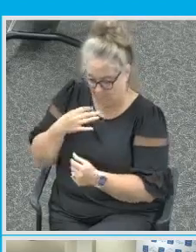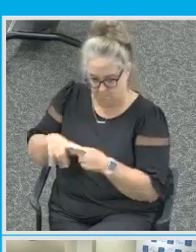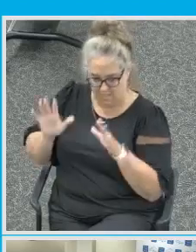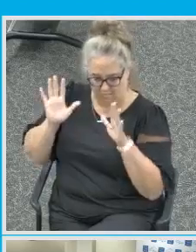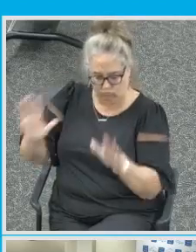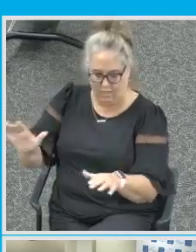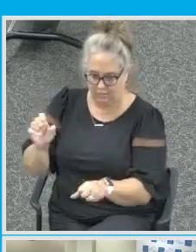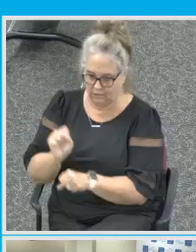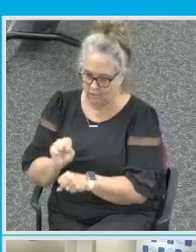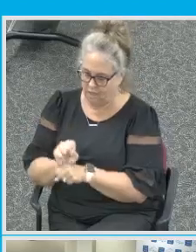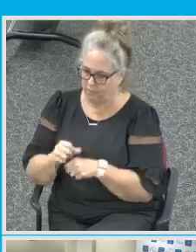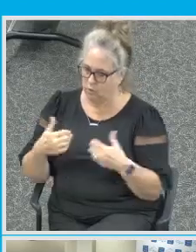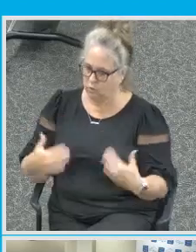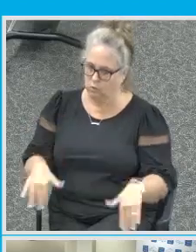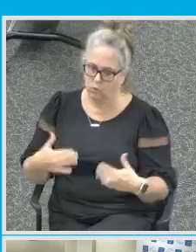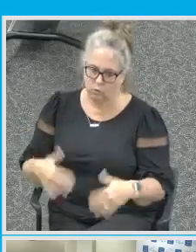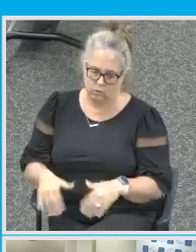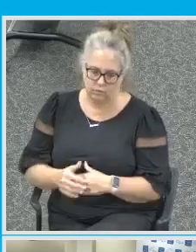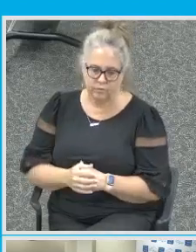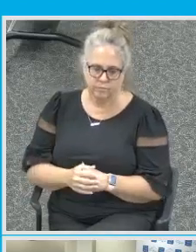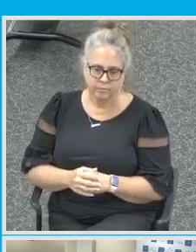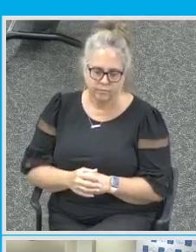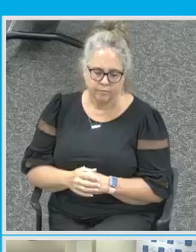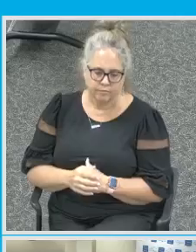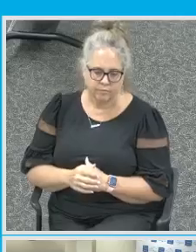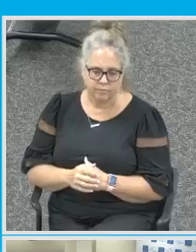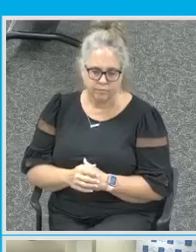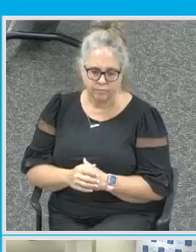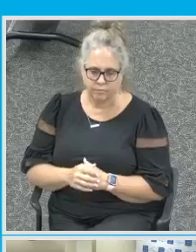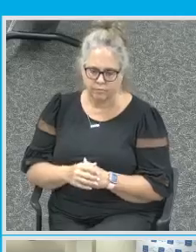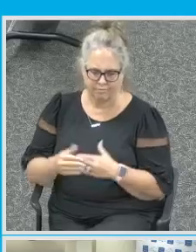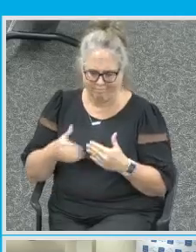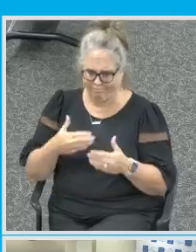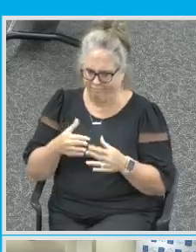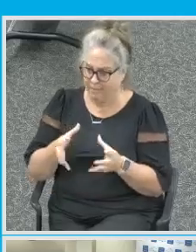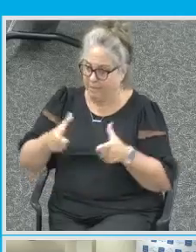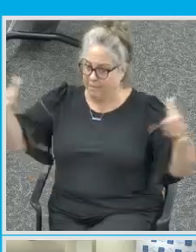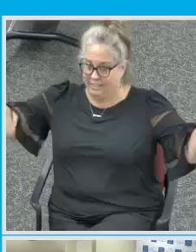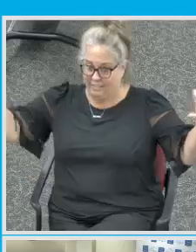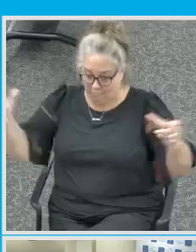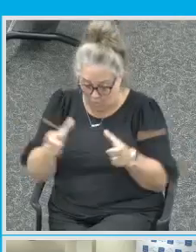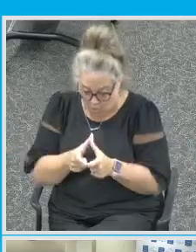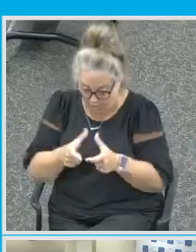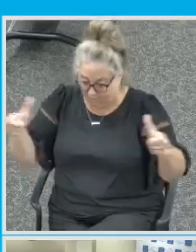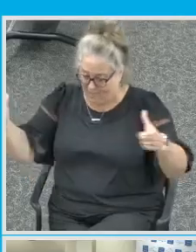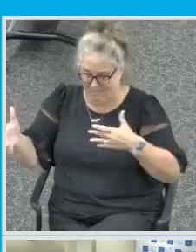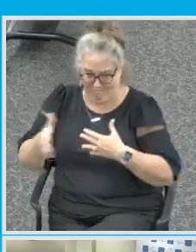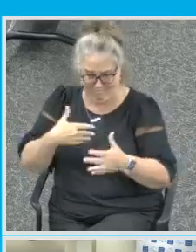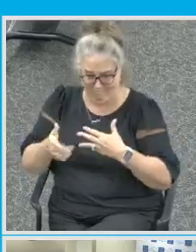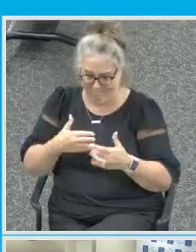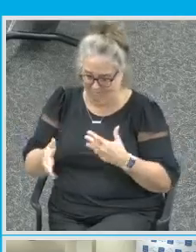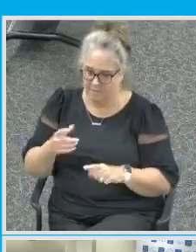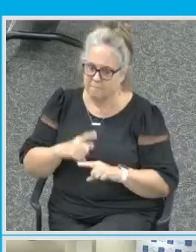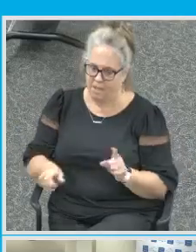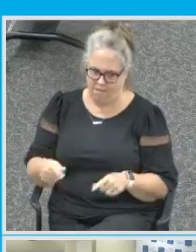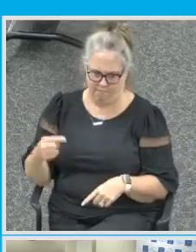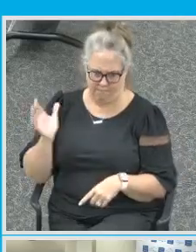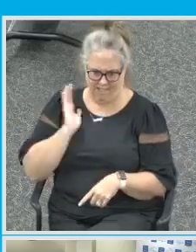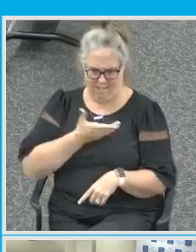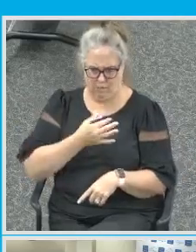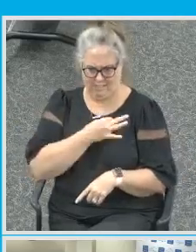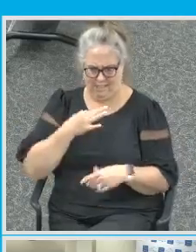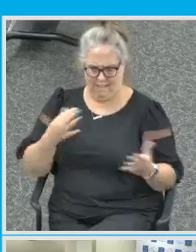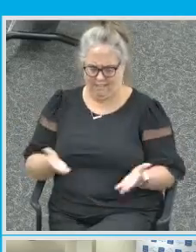terrific work for our community. Regardless of the size of the staff, they're very high producers, and that became very